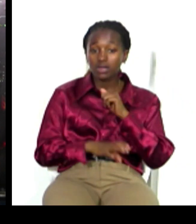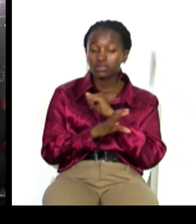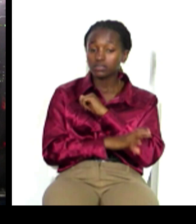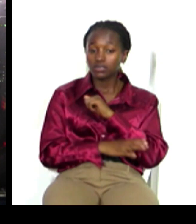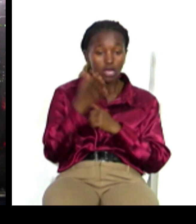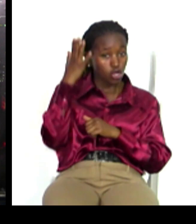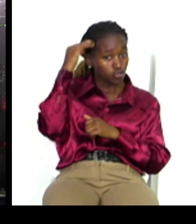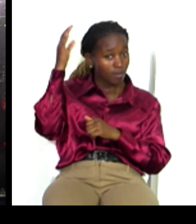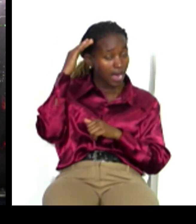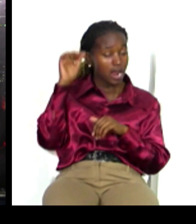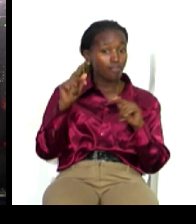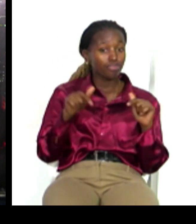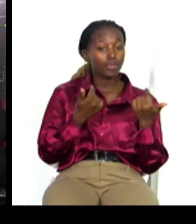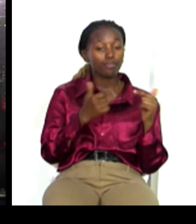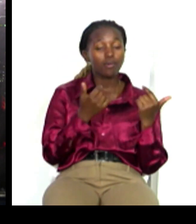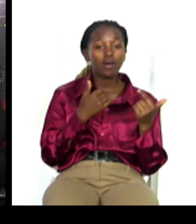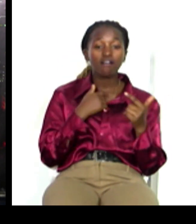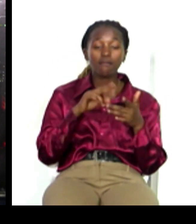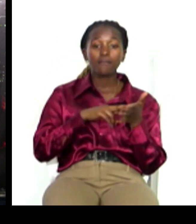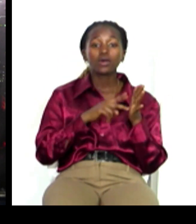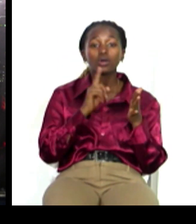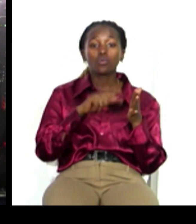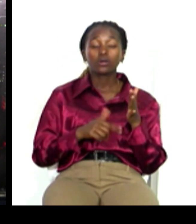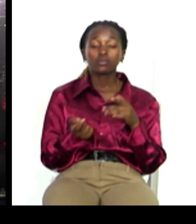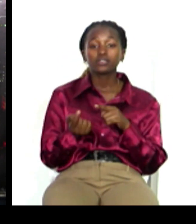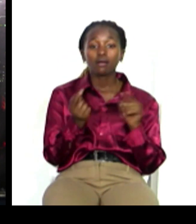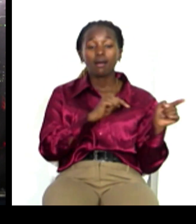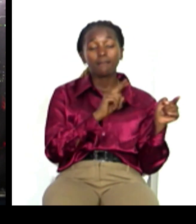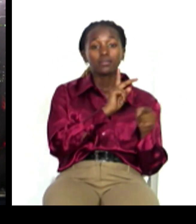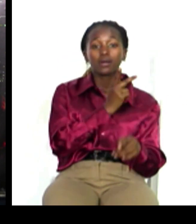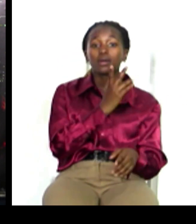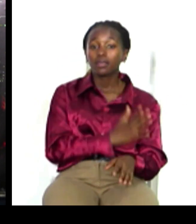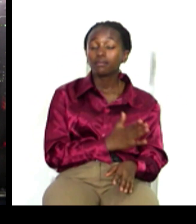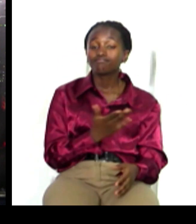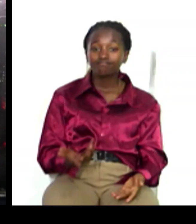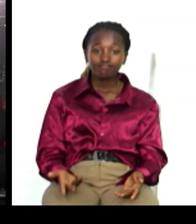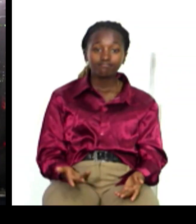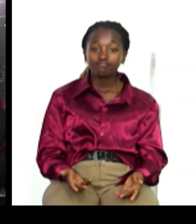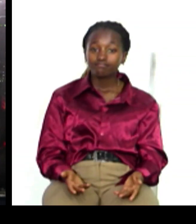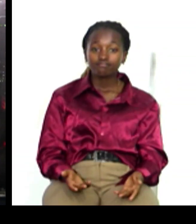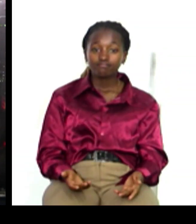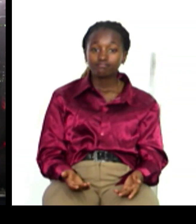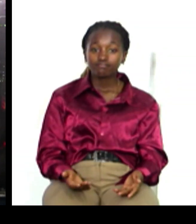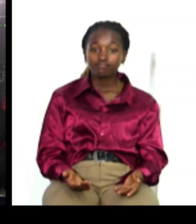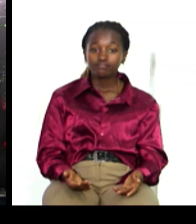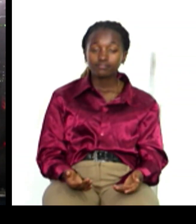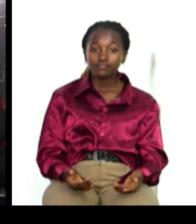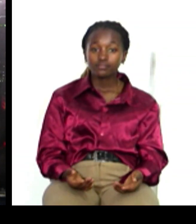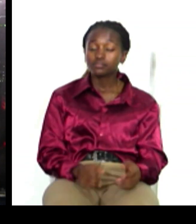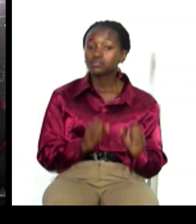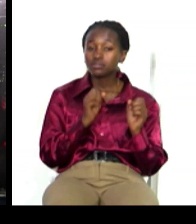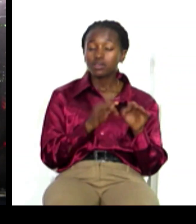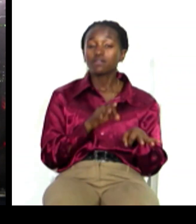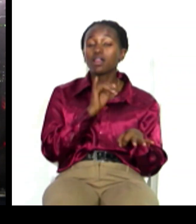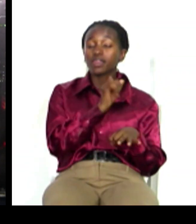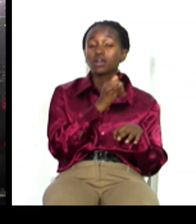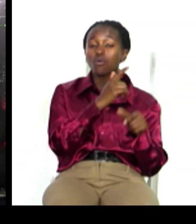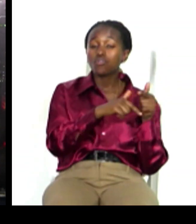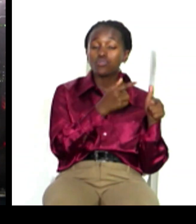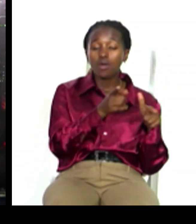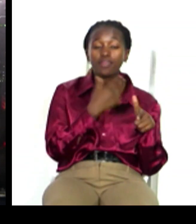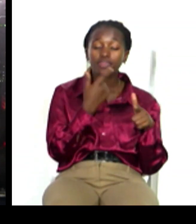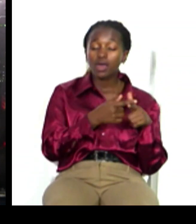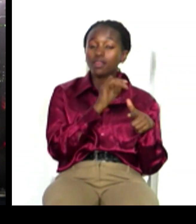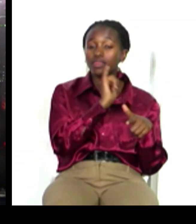are going to run in Kenya. Yeah. Those numbers, are you seeing them going to overtake some of the